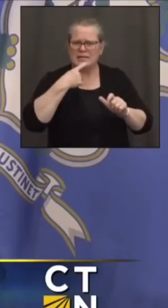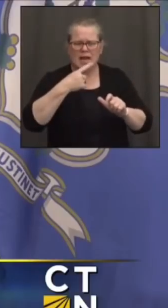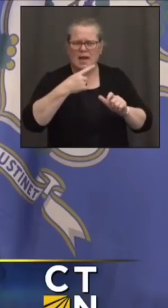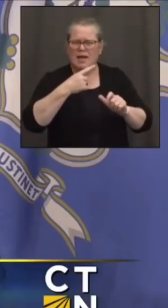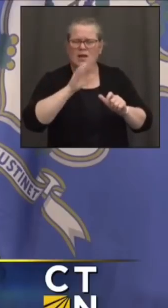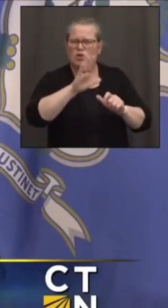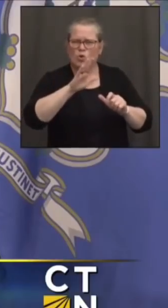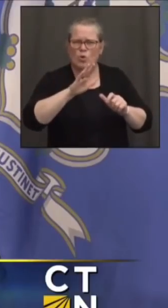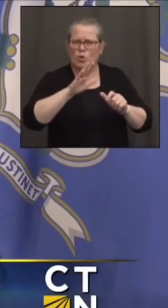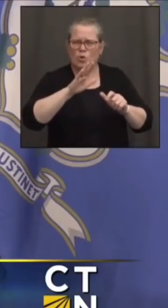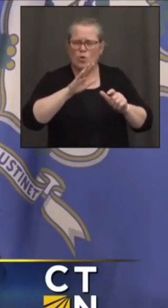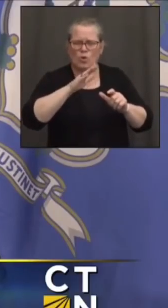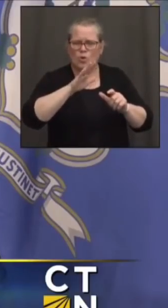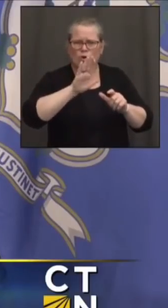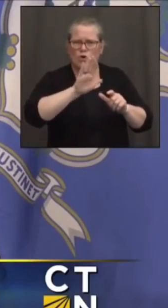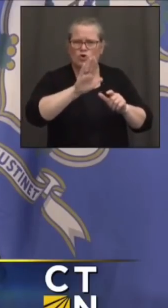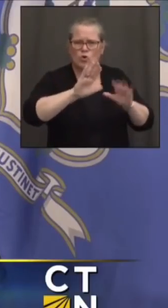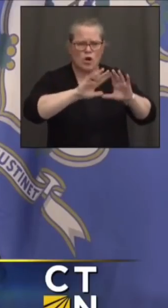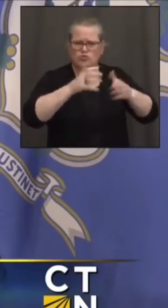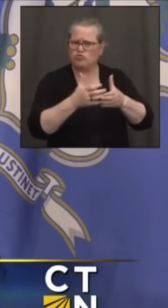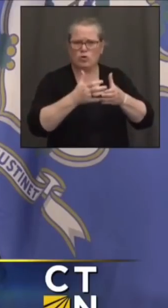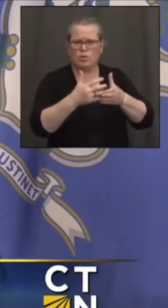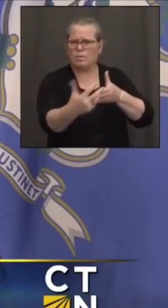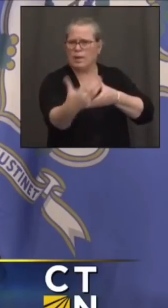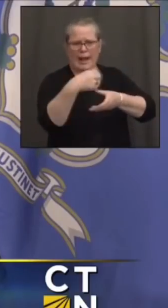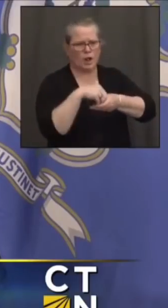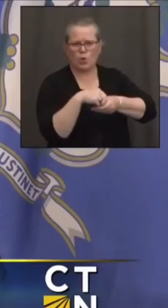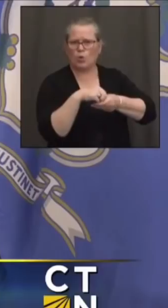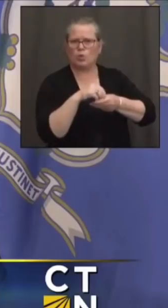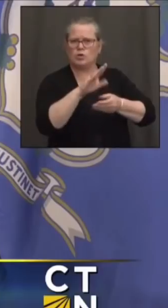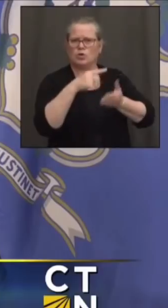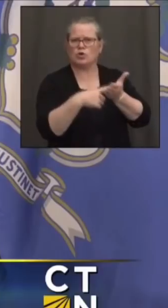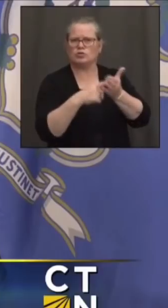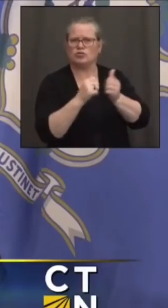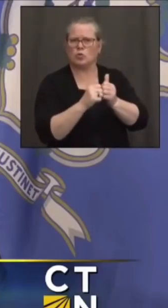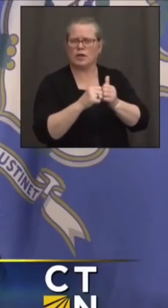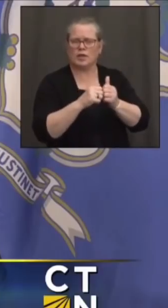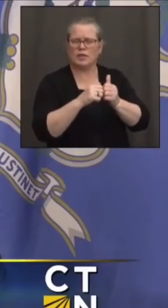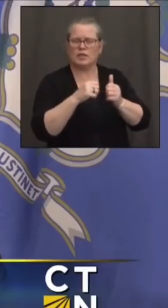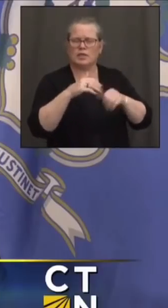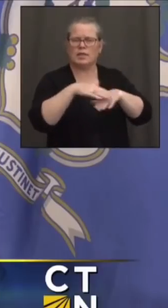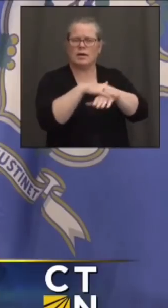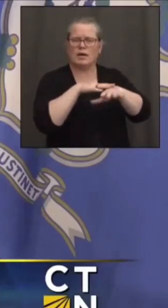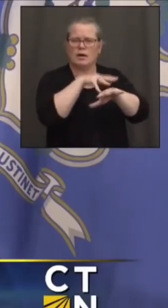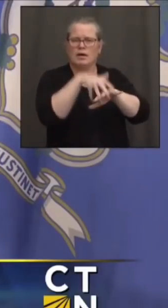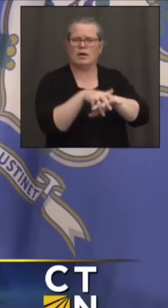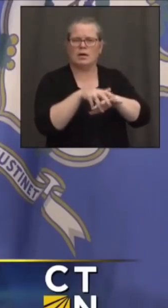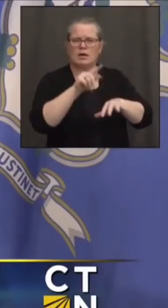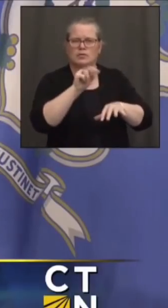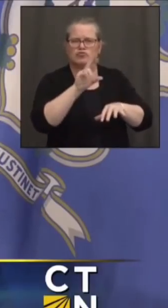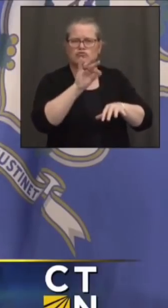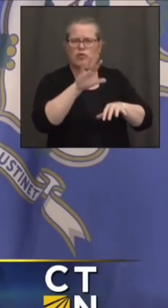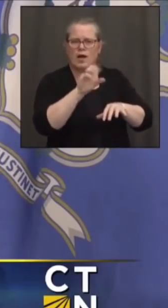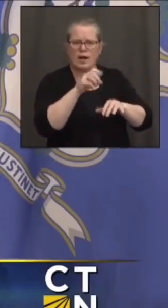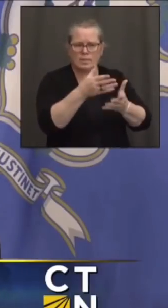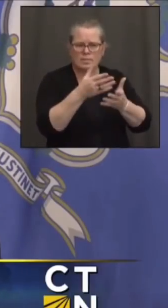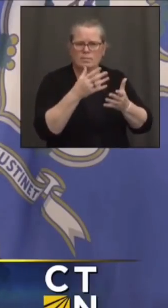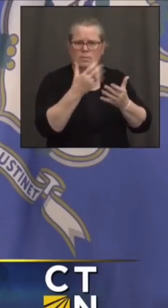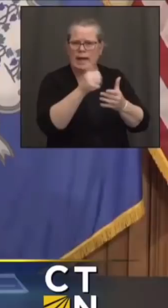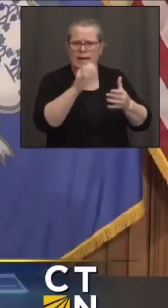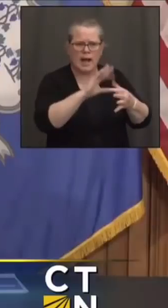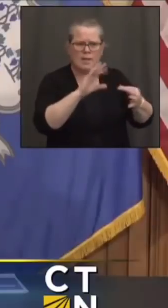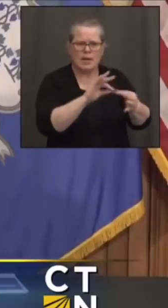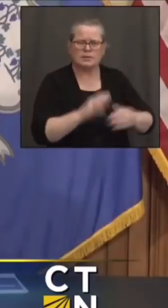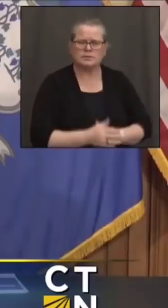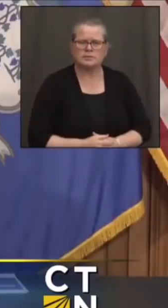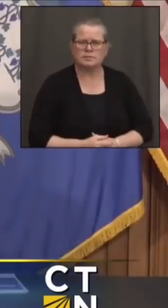on the negotiations with the tribe. I wonder if you can comment on any of this. Why don't you take that, Paul? You've been leading